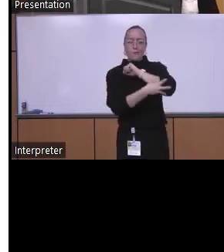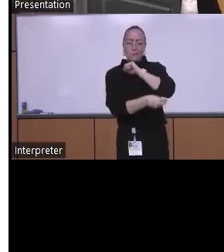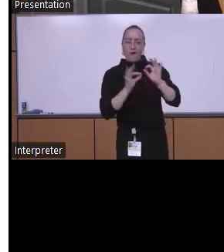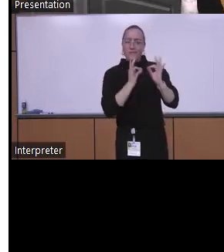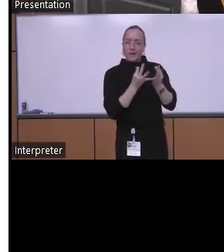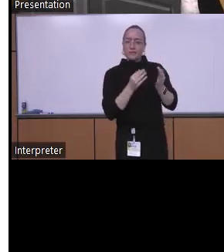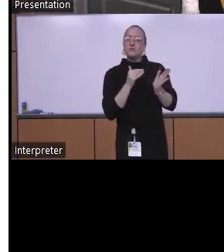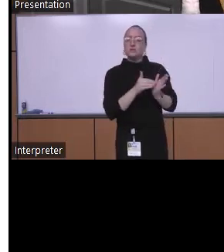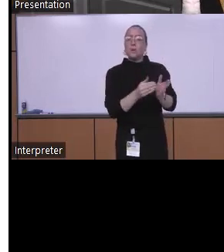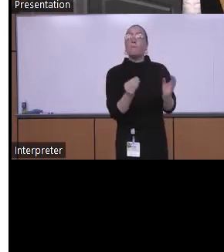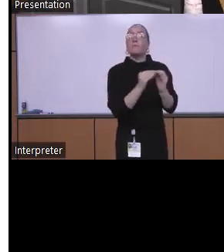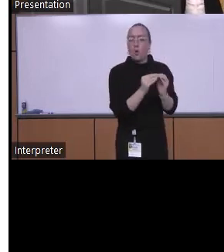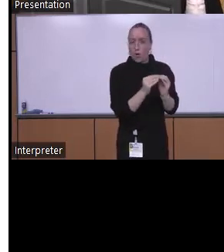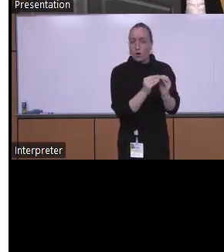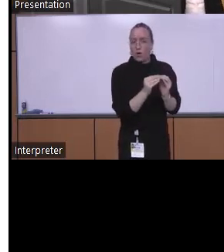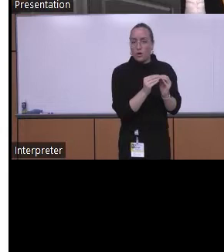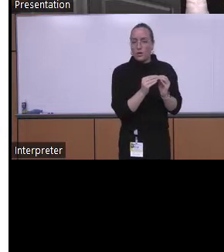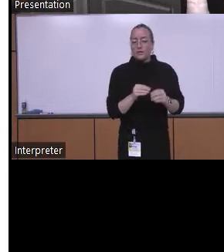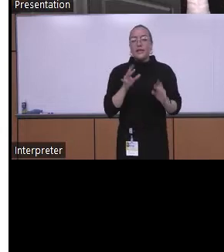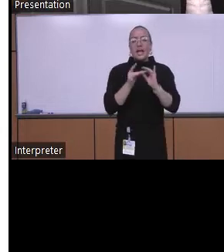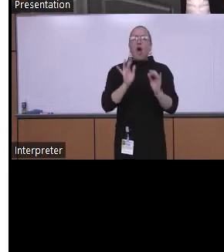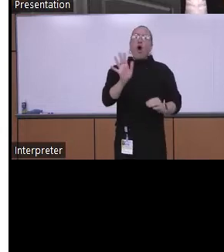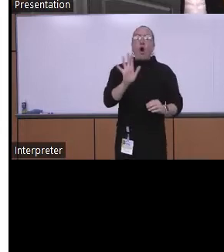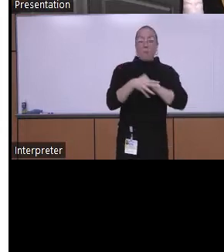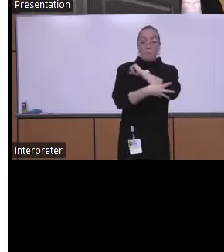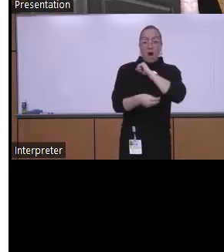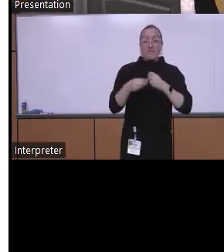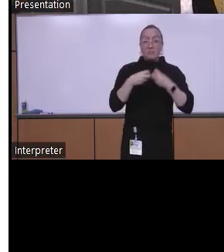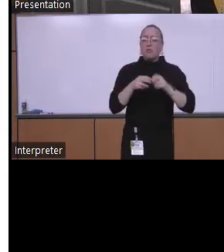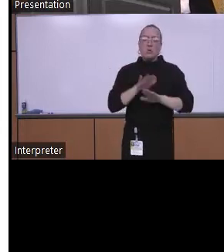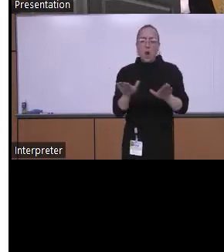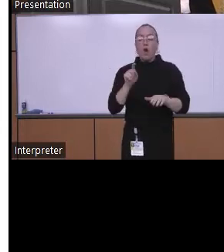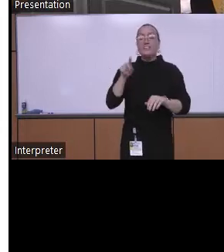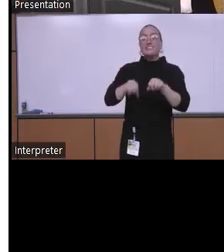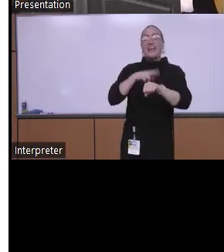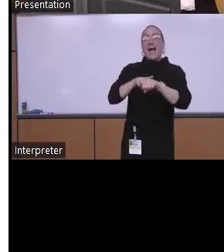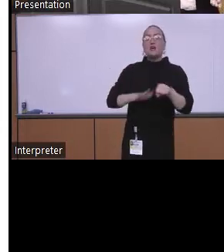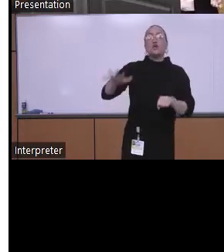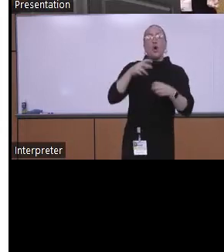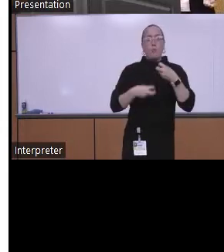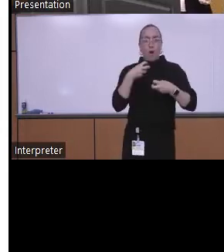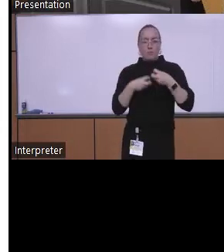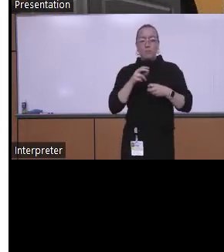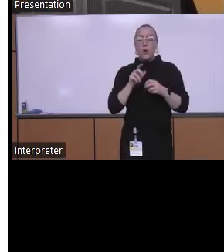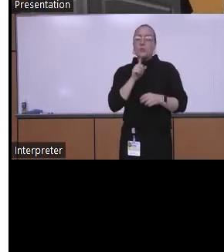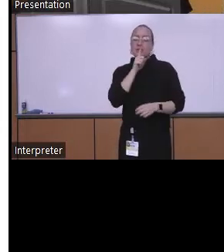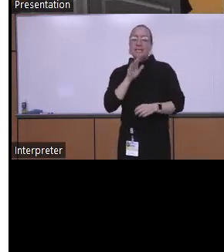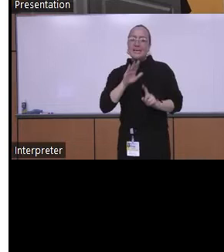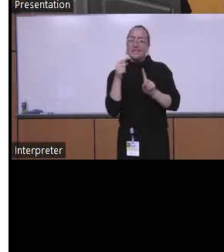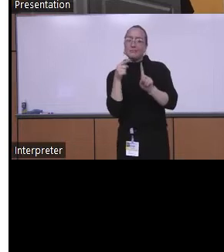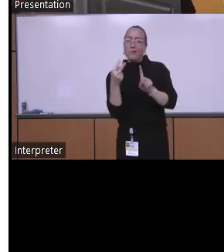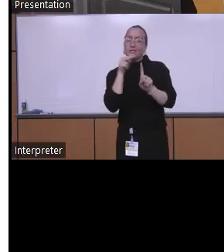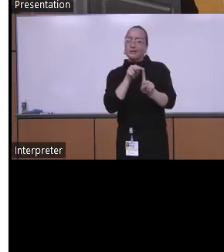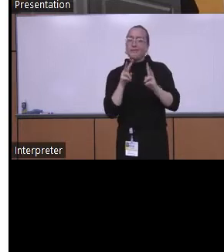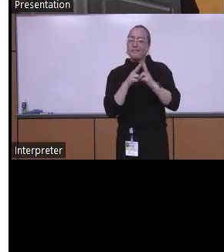quickly adds, but this is not a poverty problem. This is a national problem. And a quote, making his agenda very, very clear.